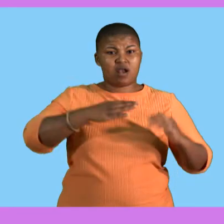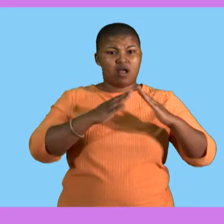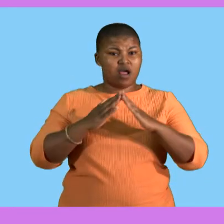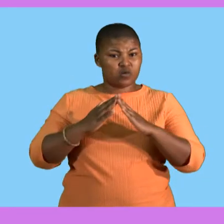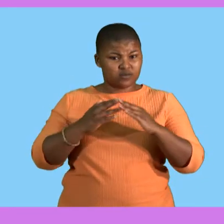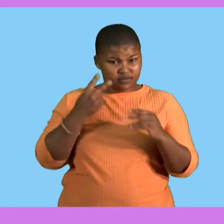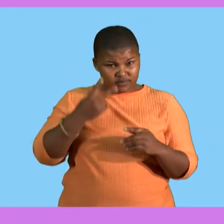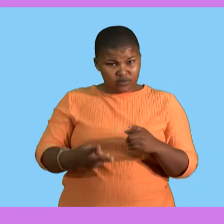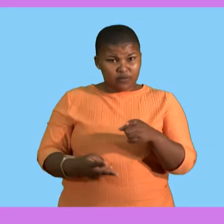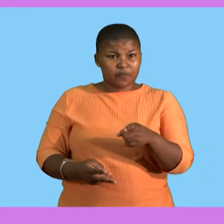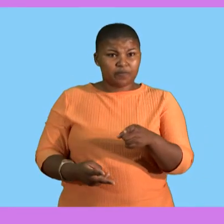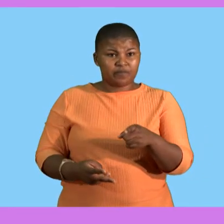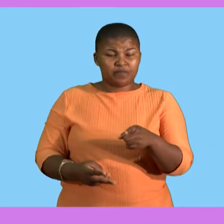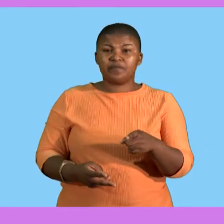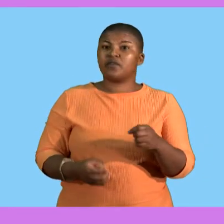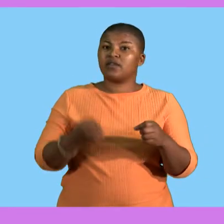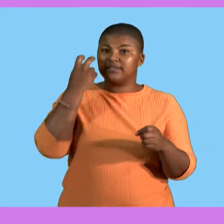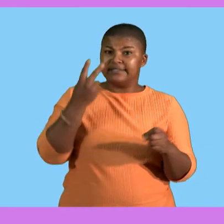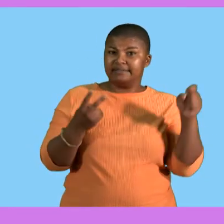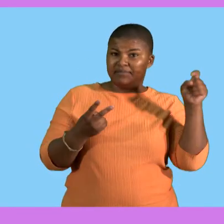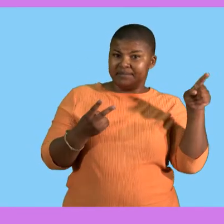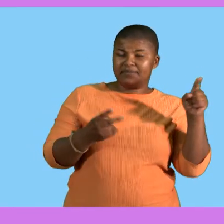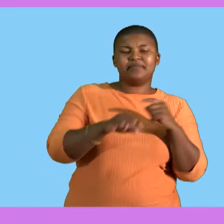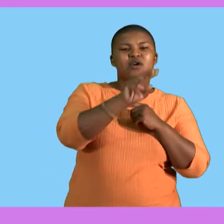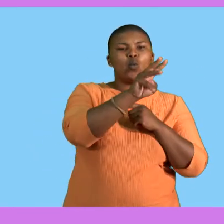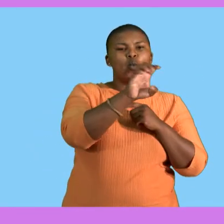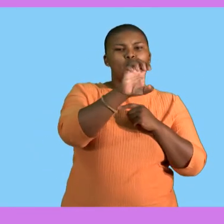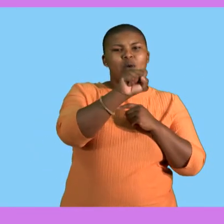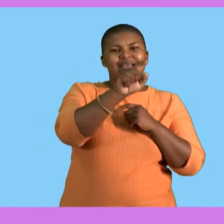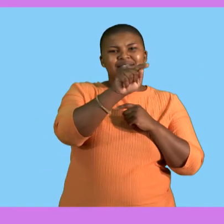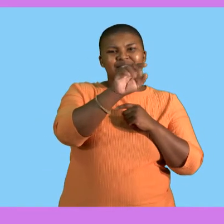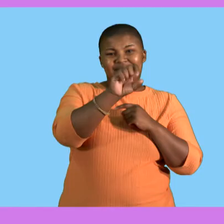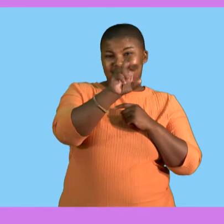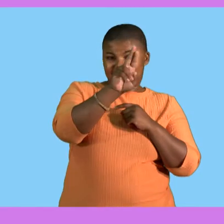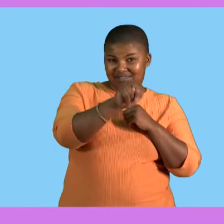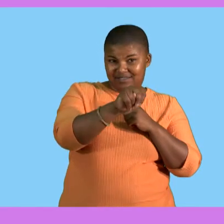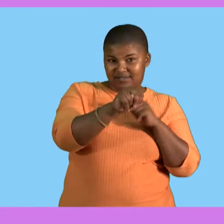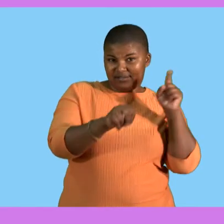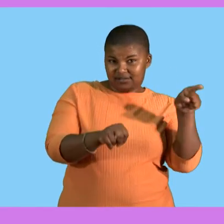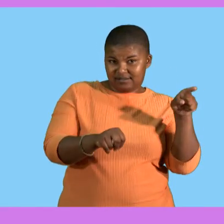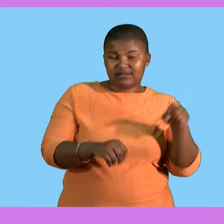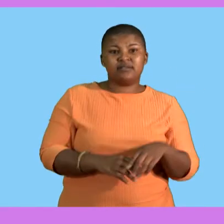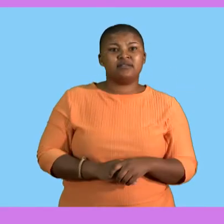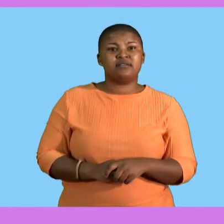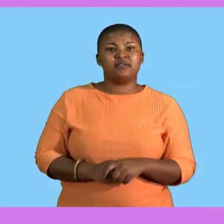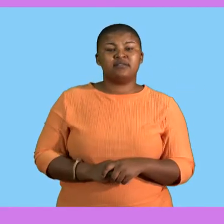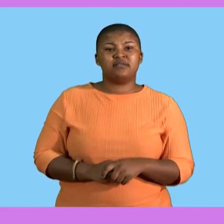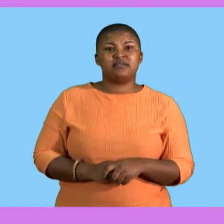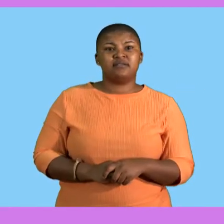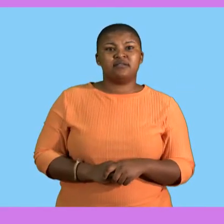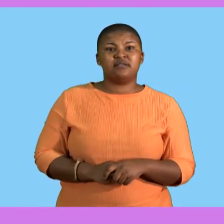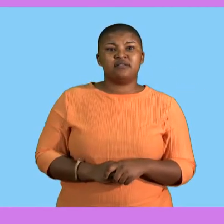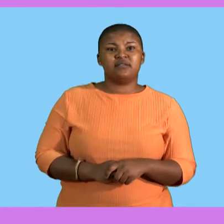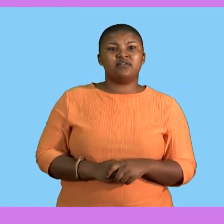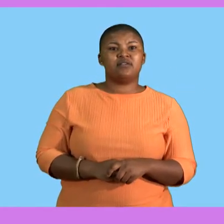house, there, the front view. This is the western view. So we only have this part and